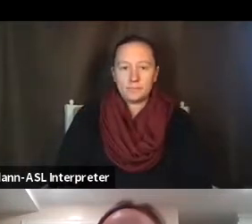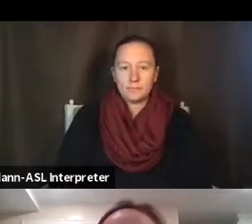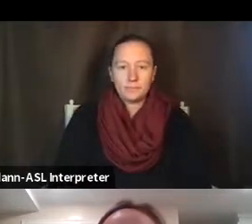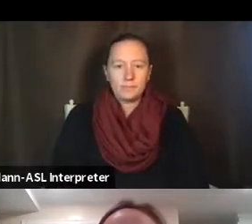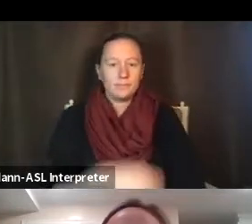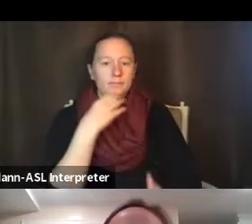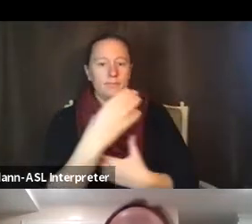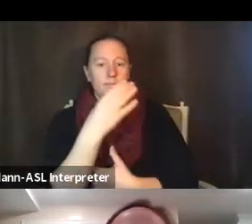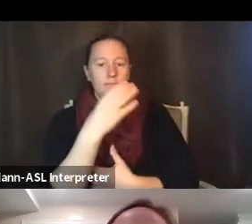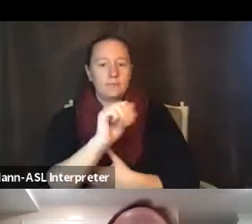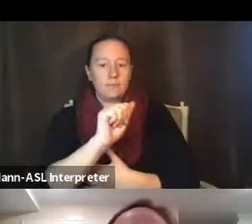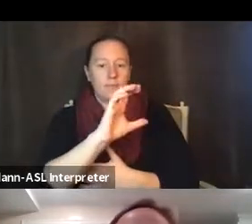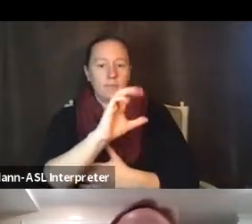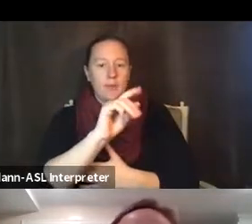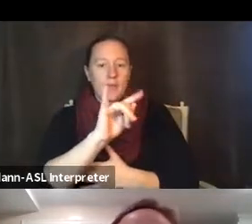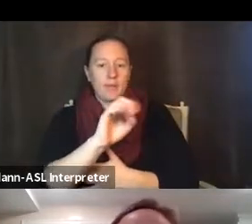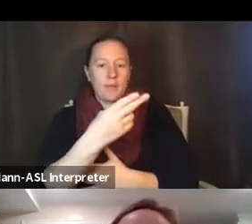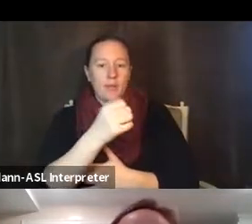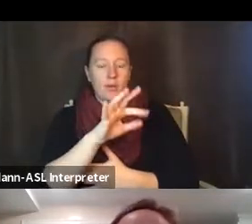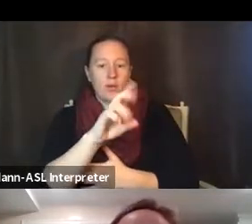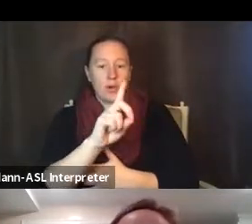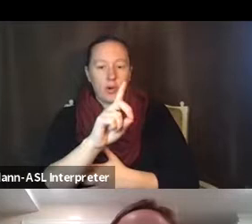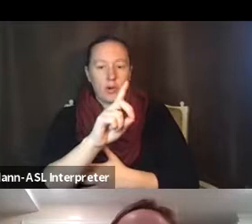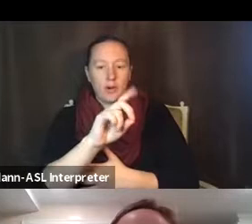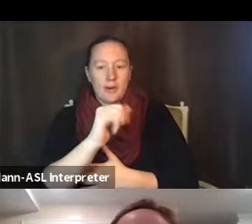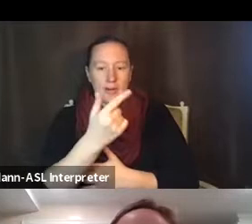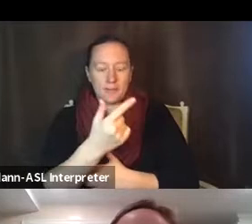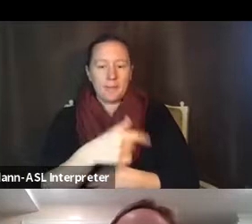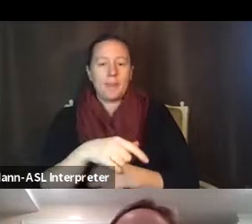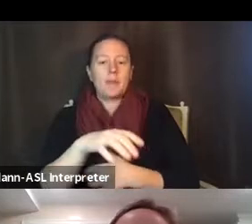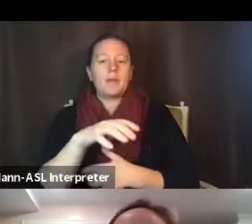Hi, good morning, everyone. Camille Harding, Division Director of Community Behavioral Health.